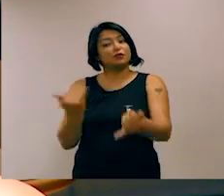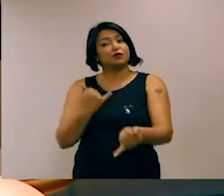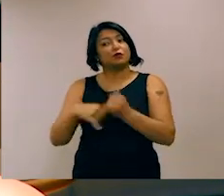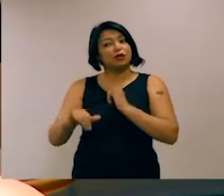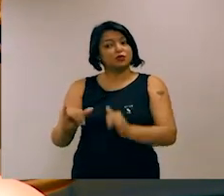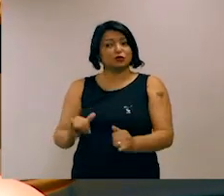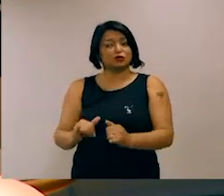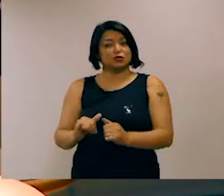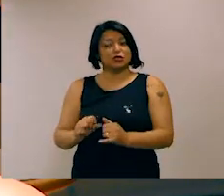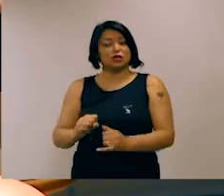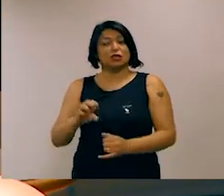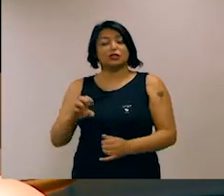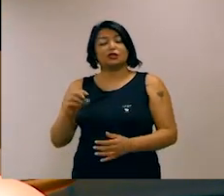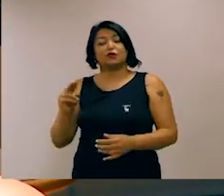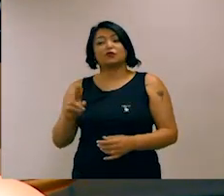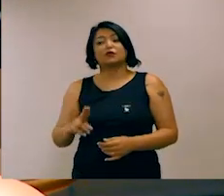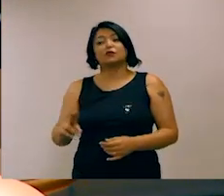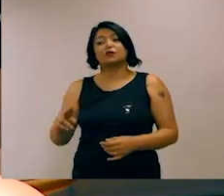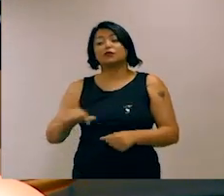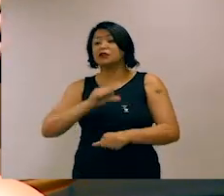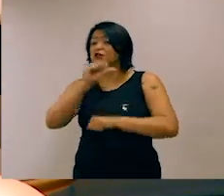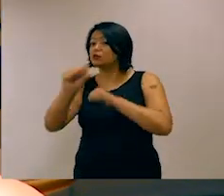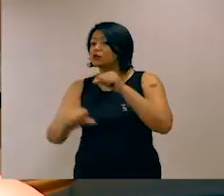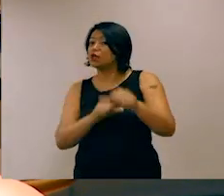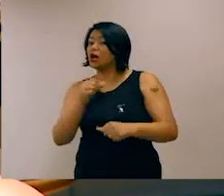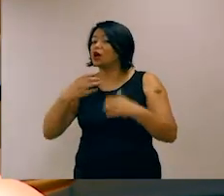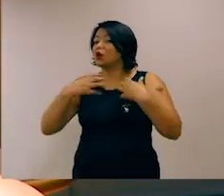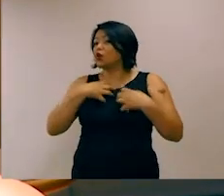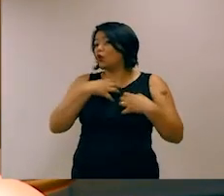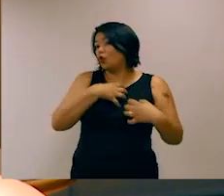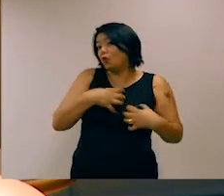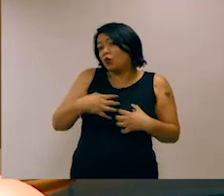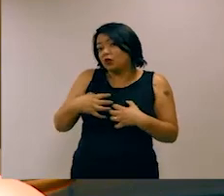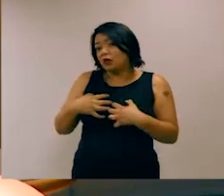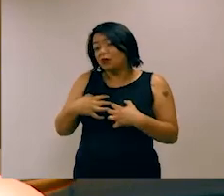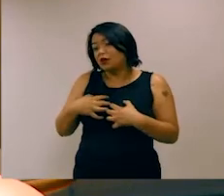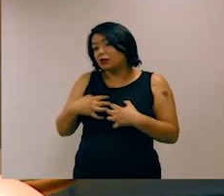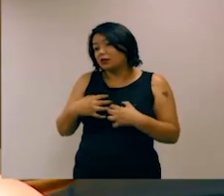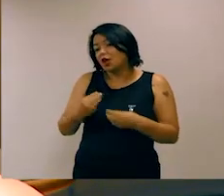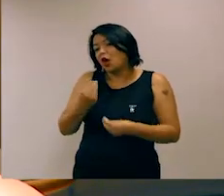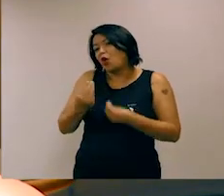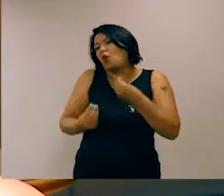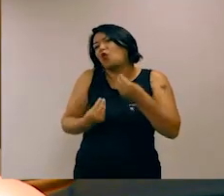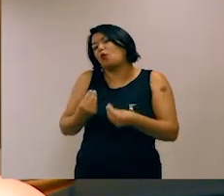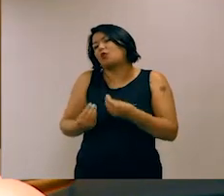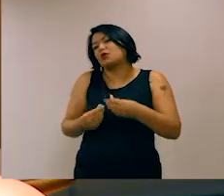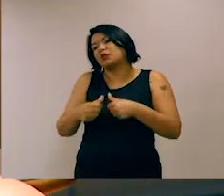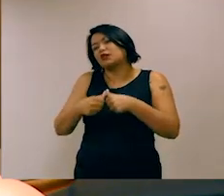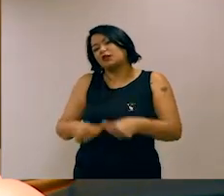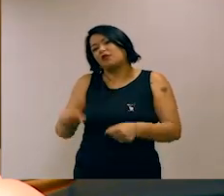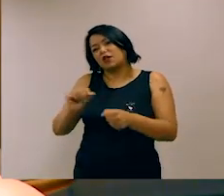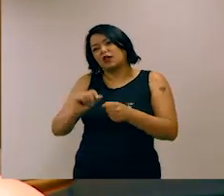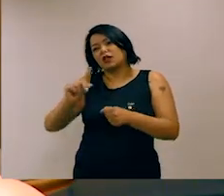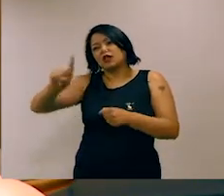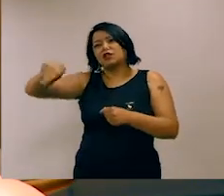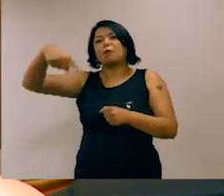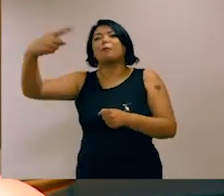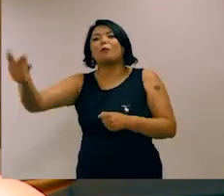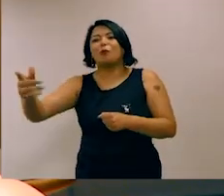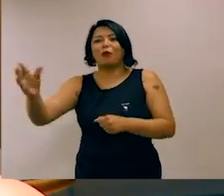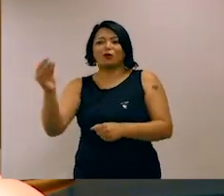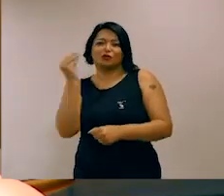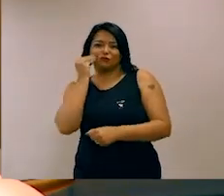effect half a year after the experiment, and we still saw the effect. So it's a really important direction that we need to do the